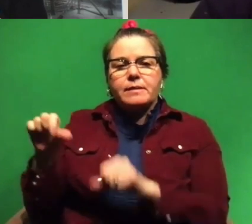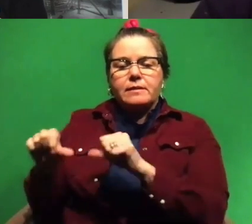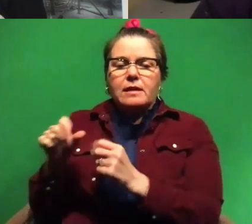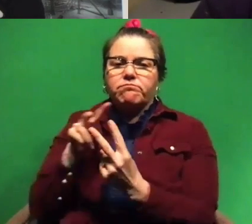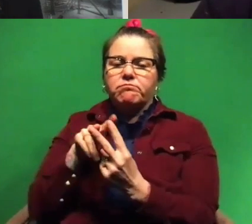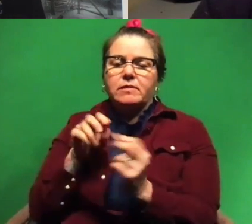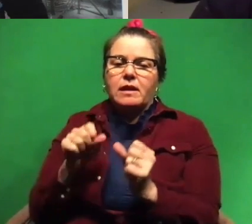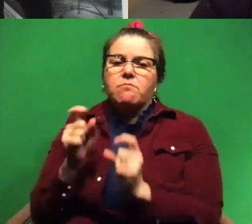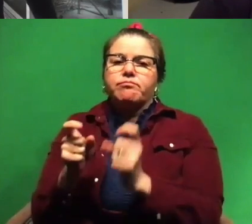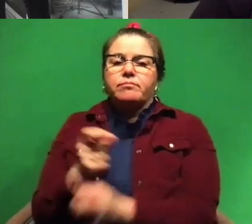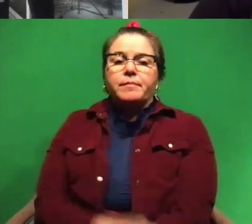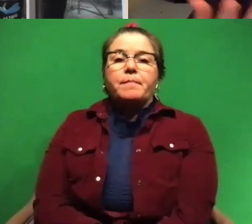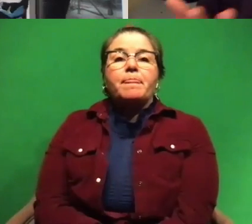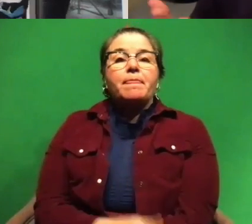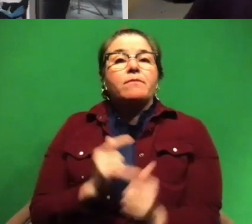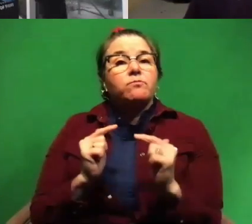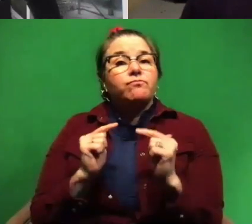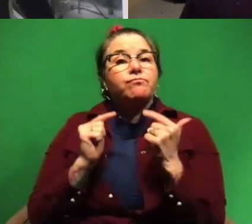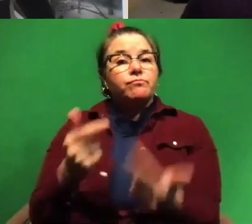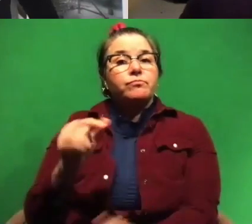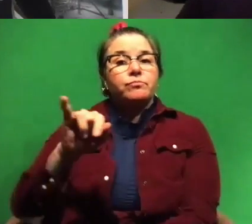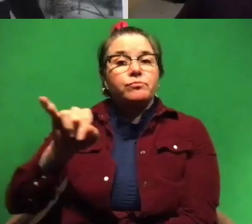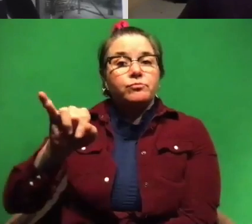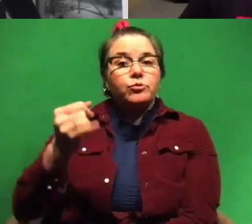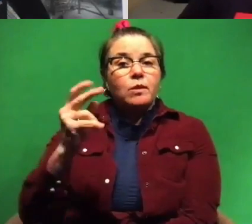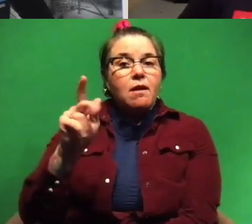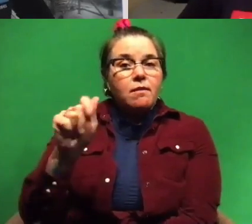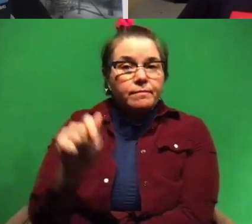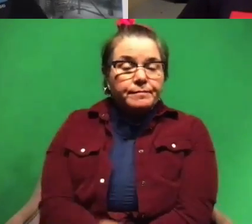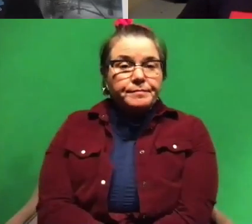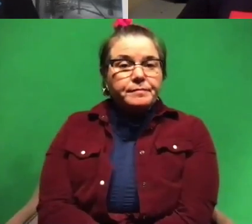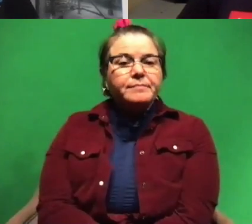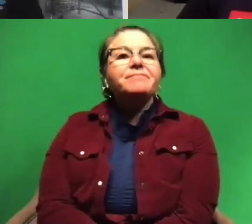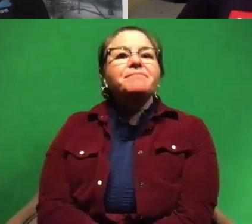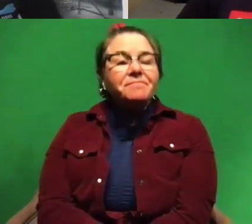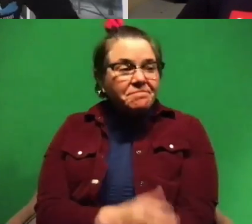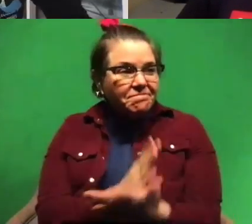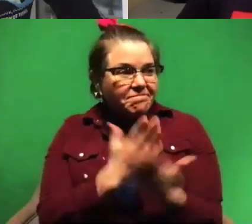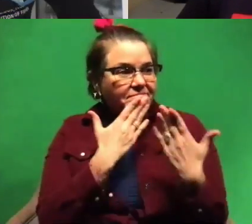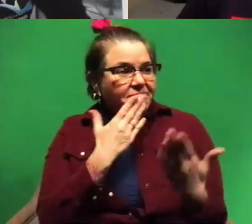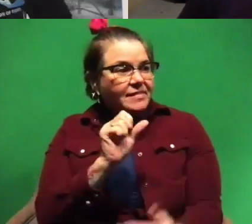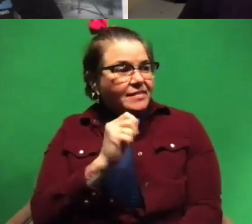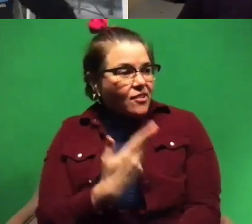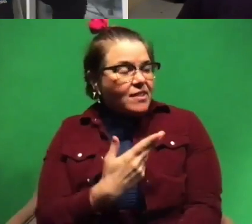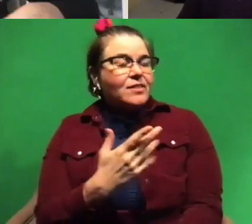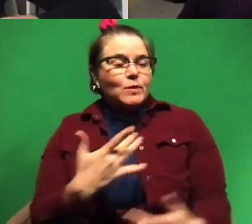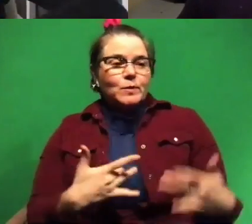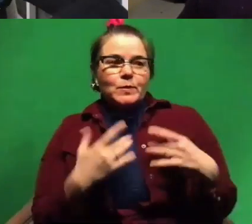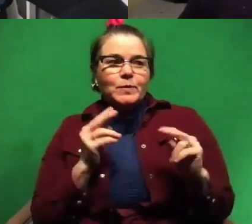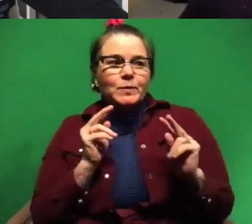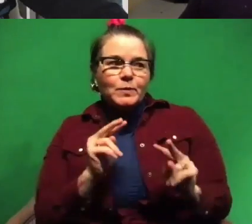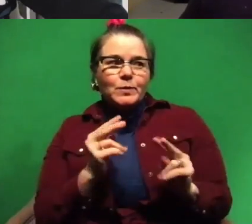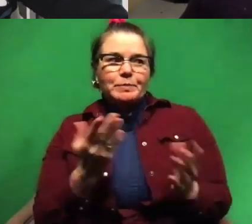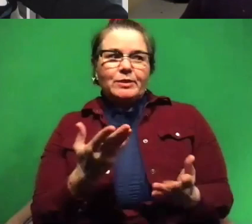paypal.me/skypeascientist. And with that, I'm going to hand it over to Julianna. All right. Thanks, Sarah. Super excited to be here